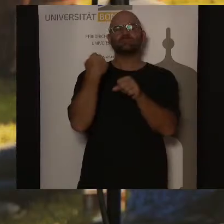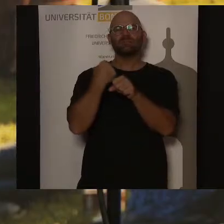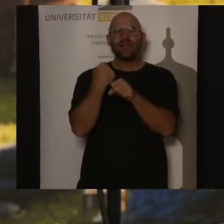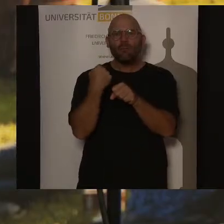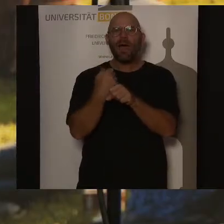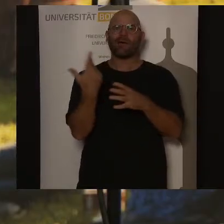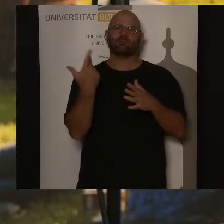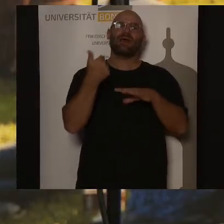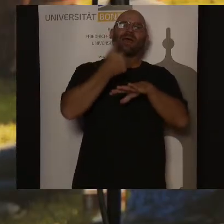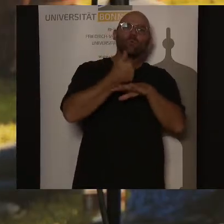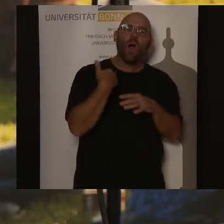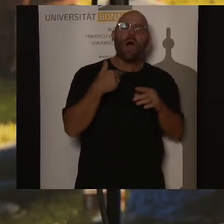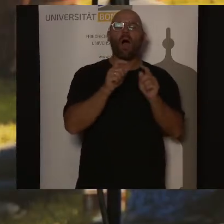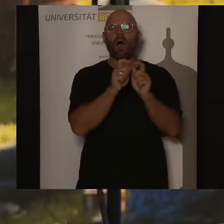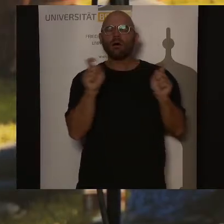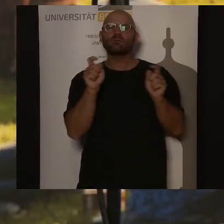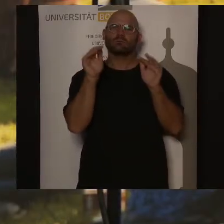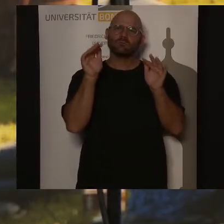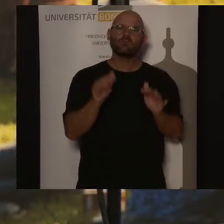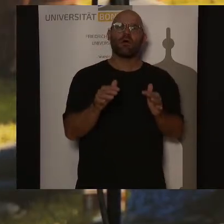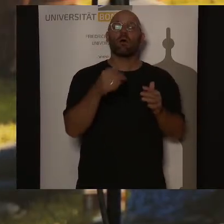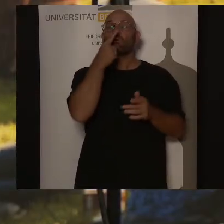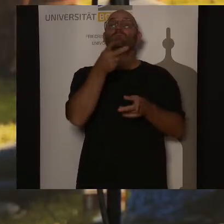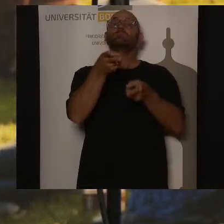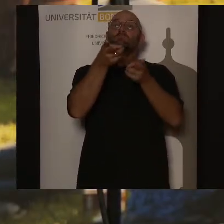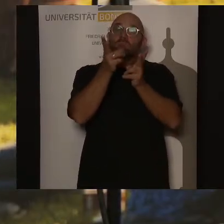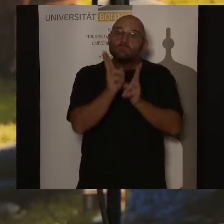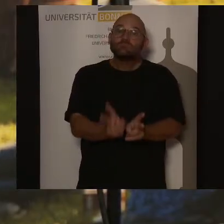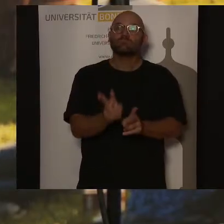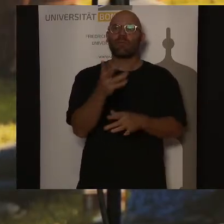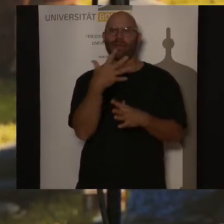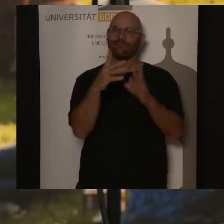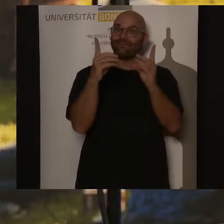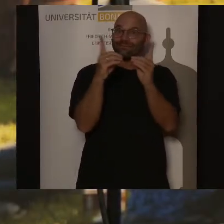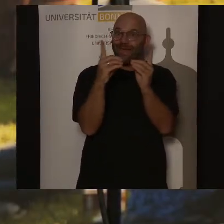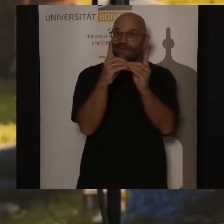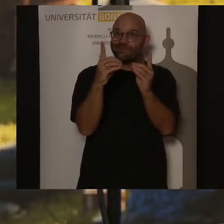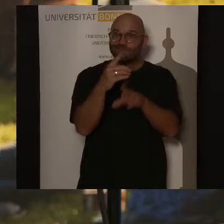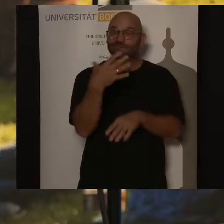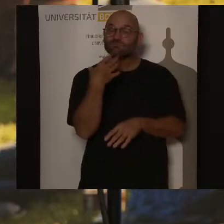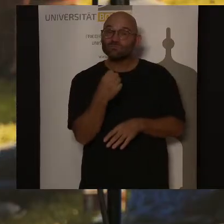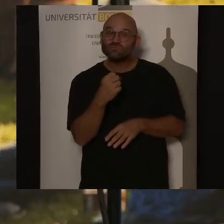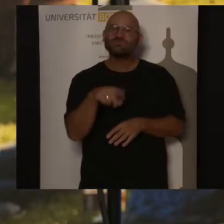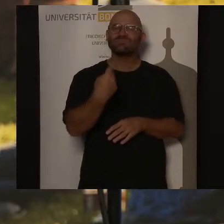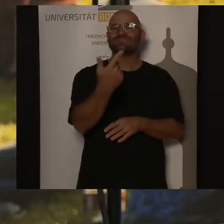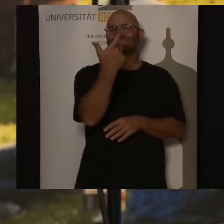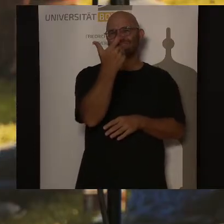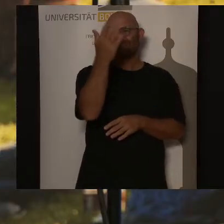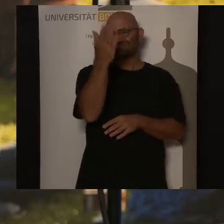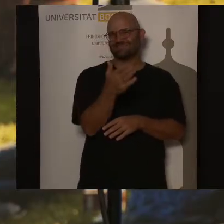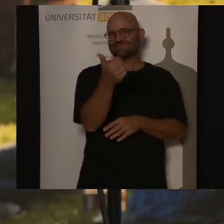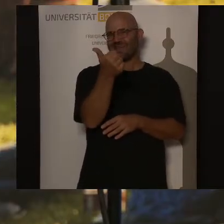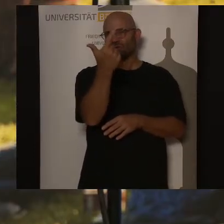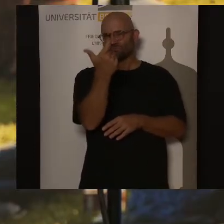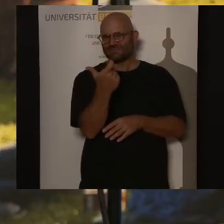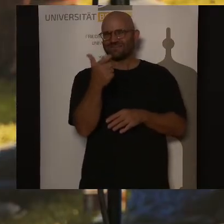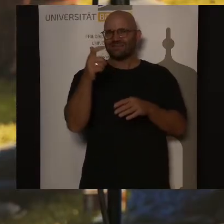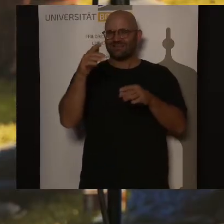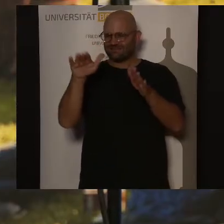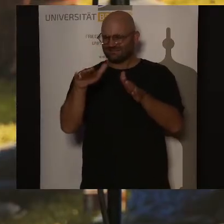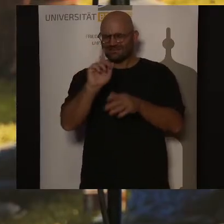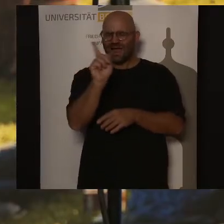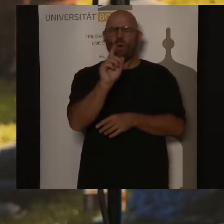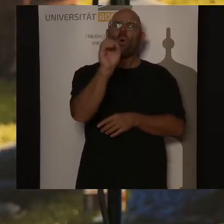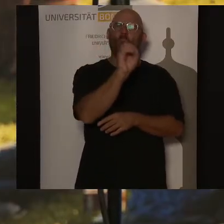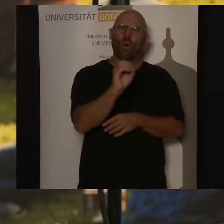I'm actually head of the international office here, of some 70 staff, and if you want